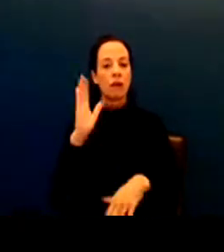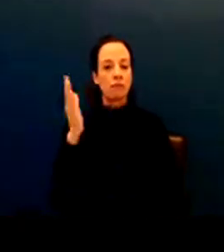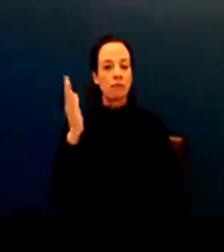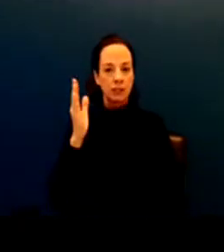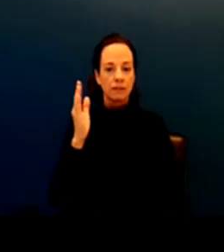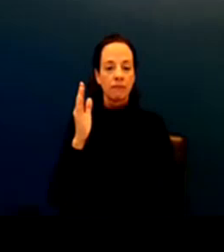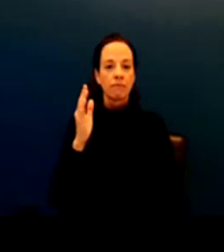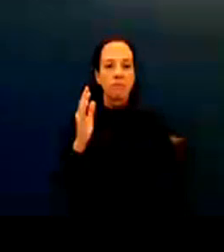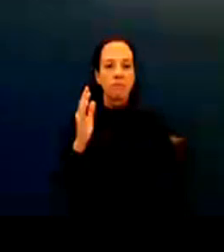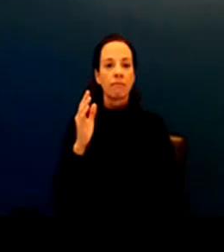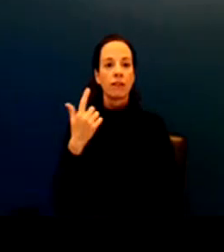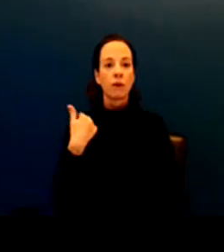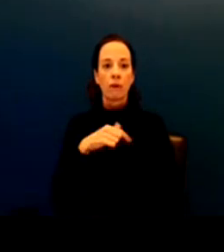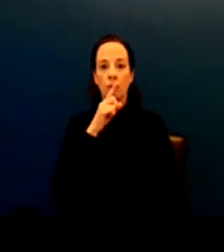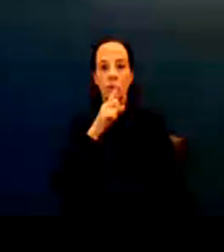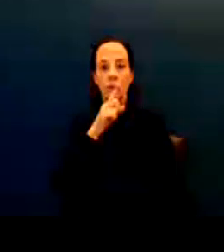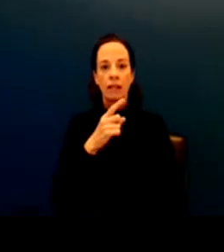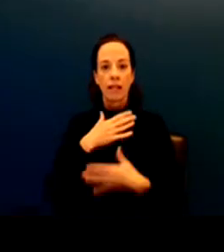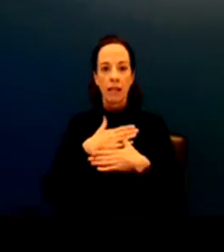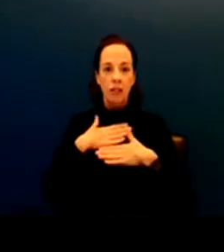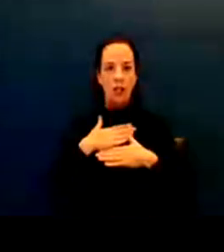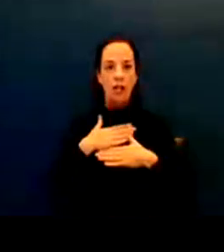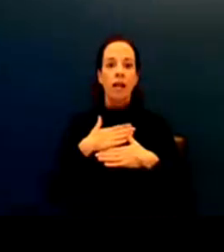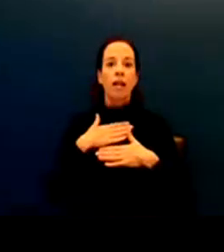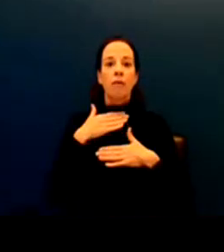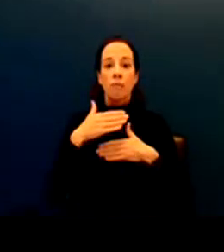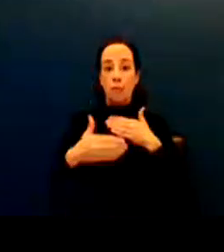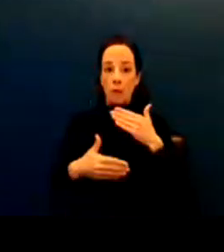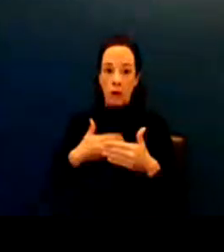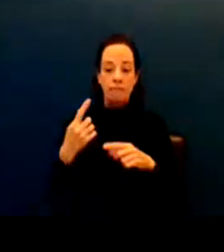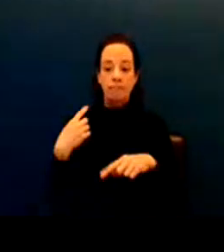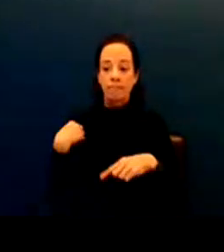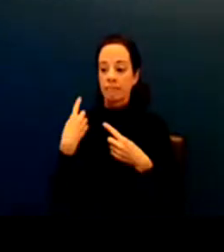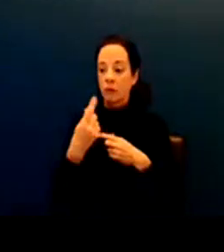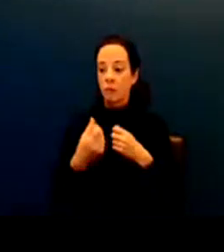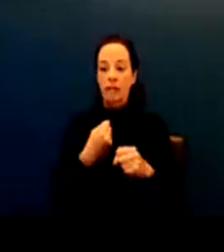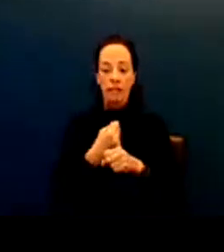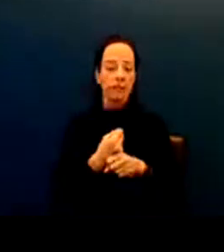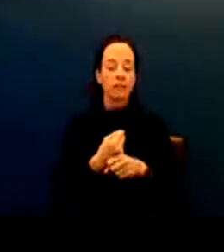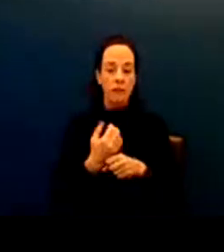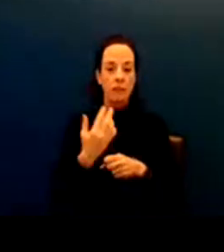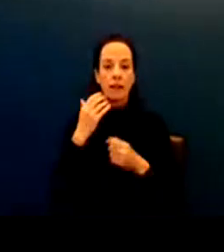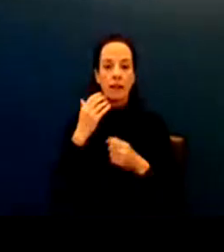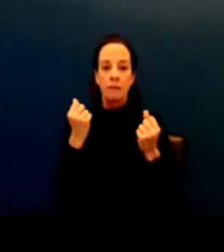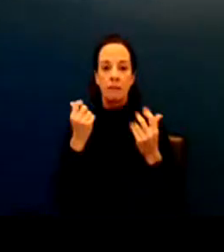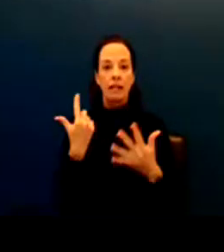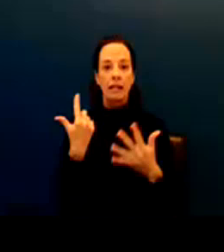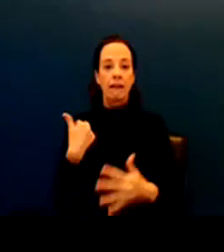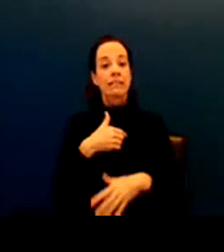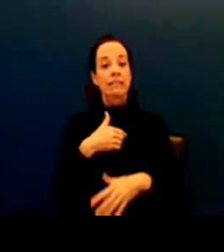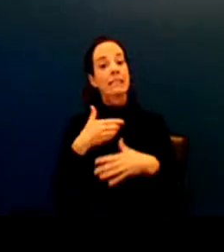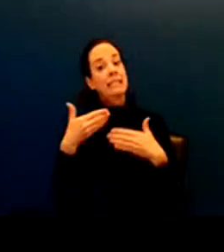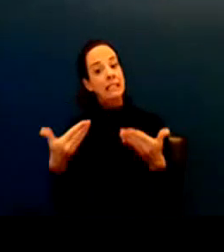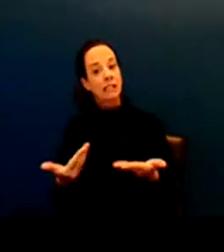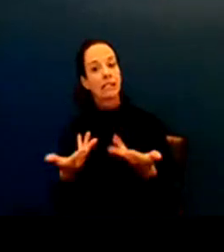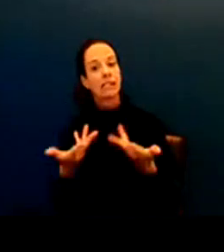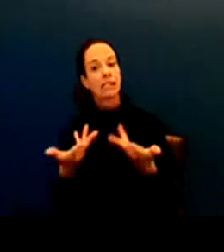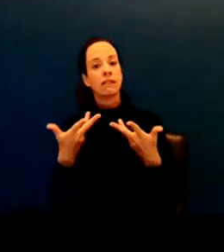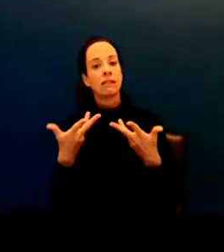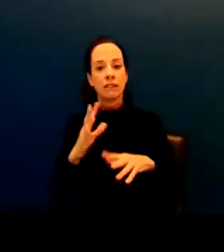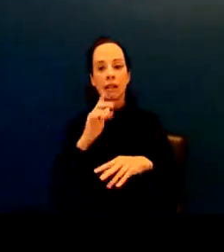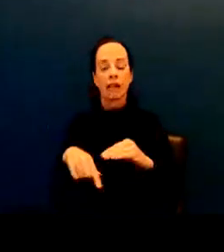appreciate progress that you've made over the last year. I know that a lot of us up here have talked about, lessons learned